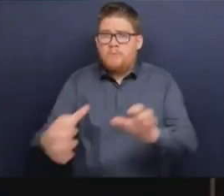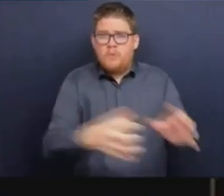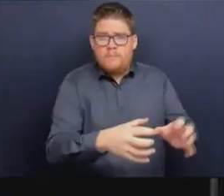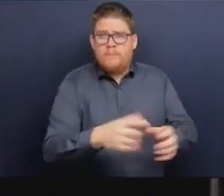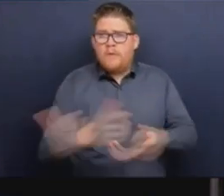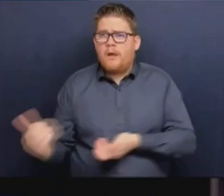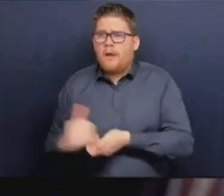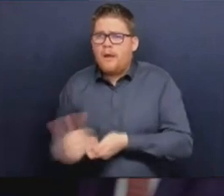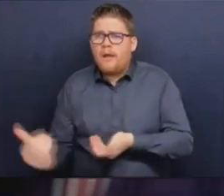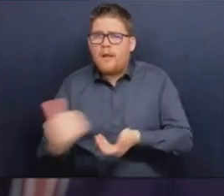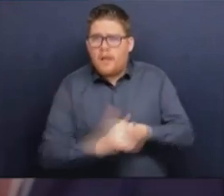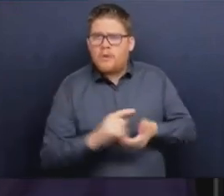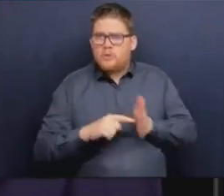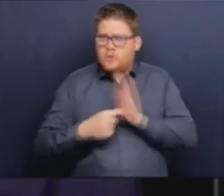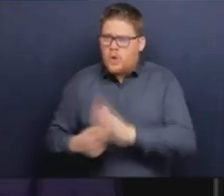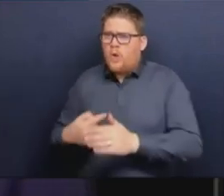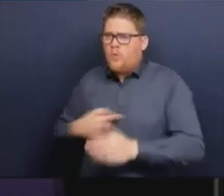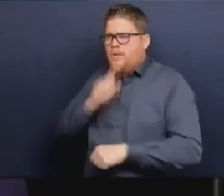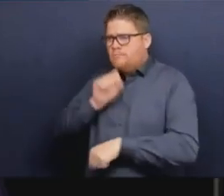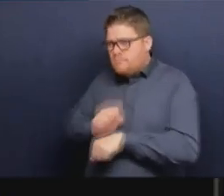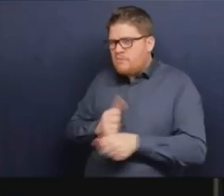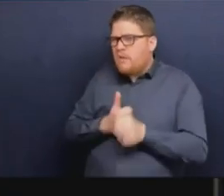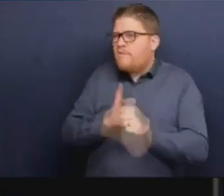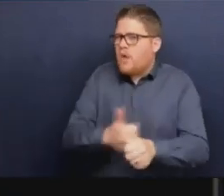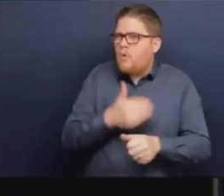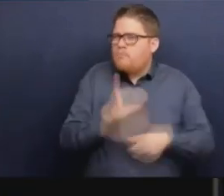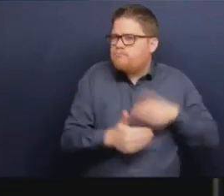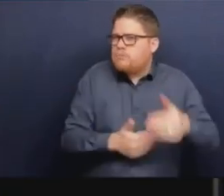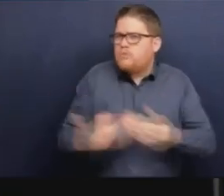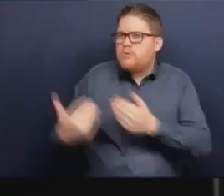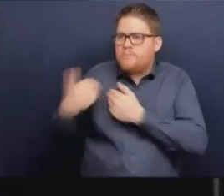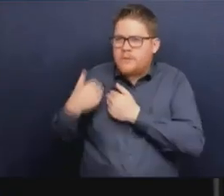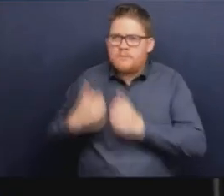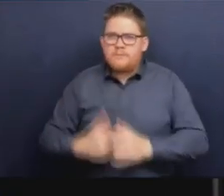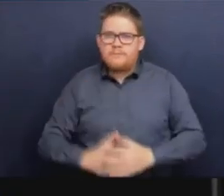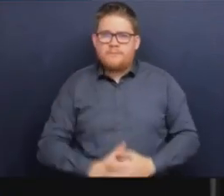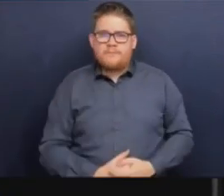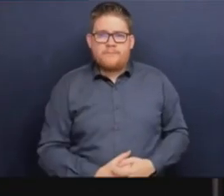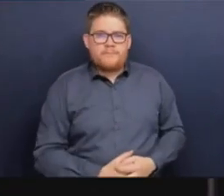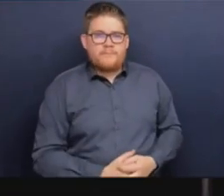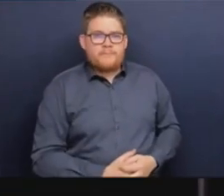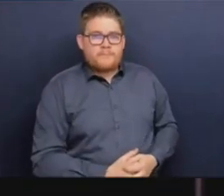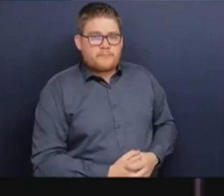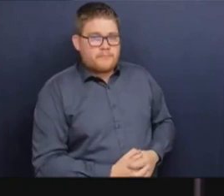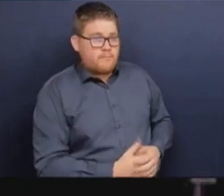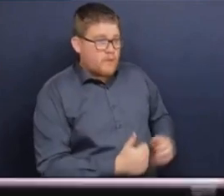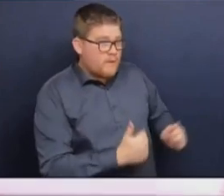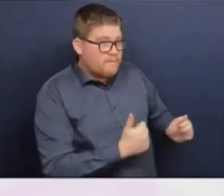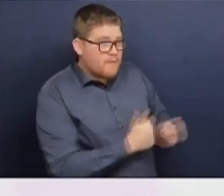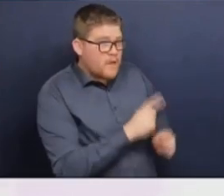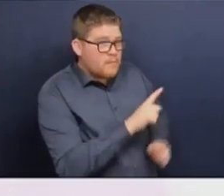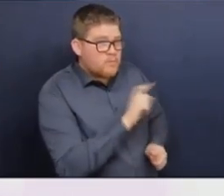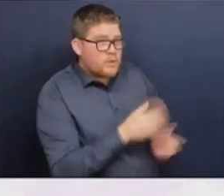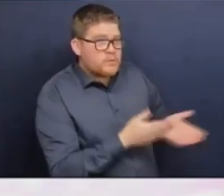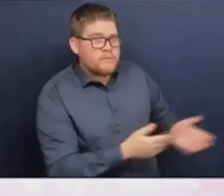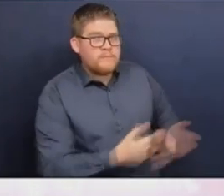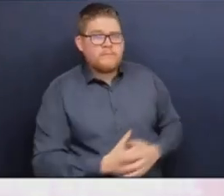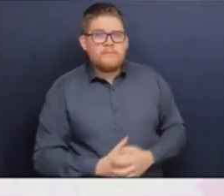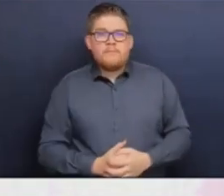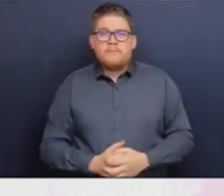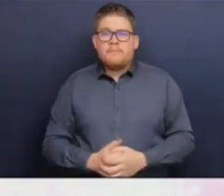you have a follow up? It's on behalf of a colleague who wanted me to ask a question of Regional Chief Teegee, if that's possible.